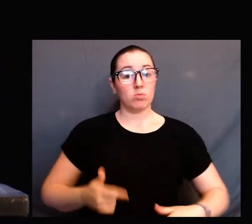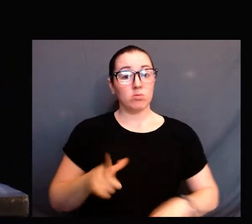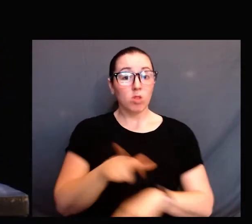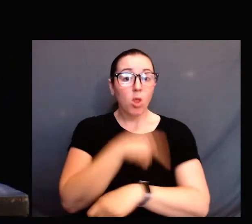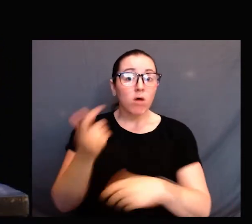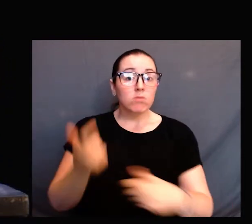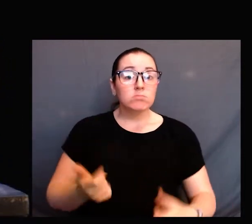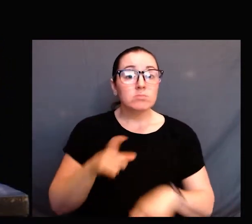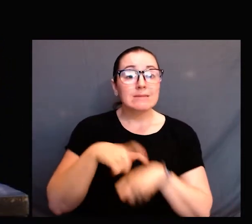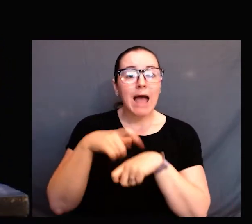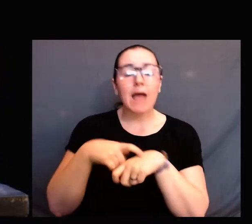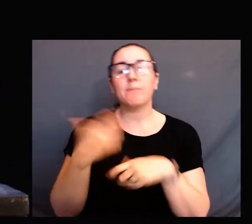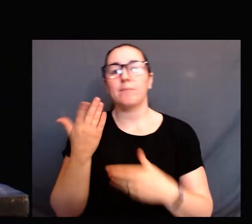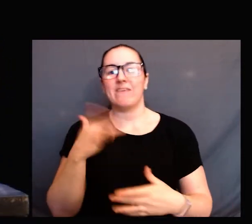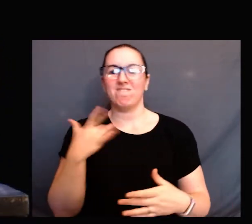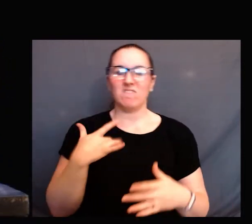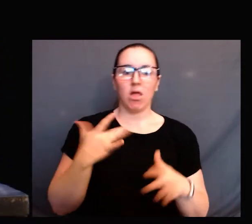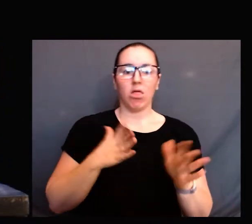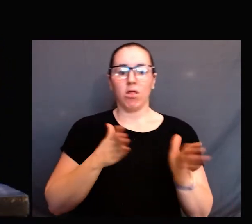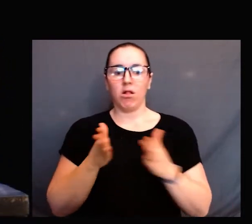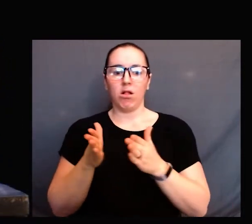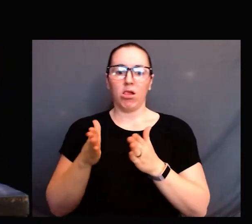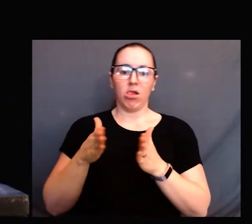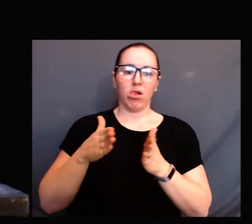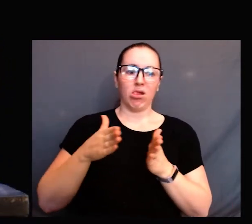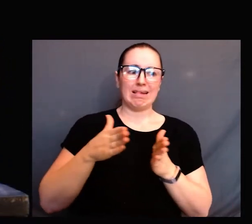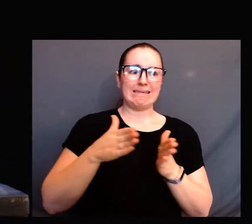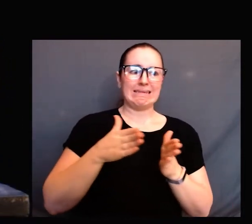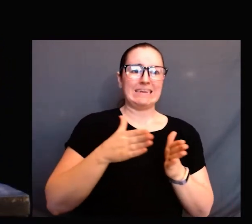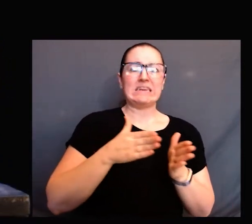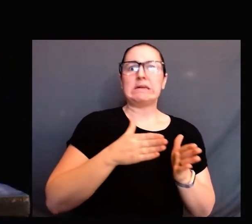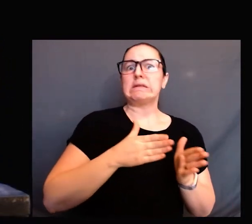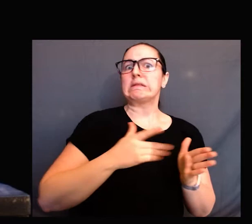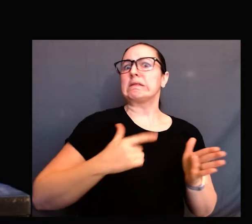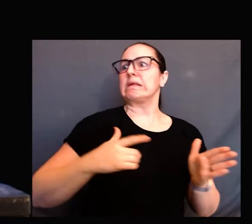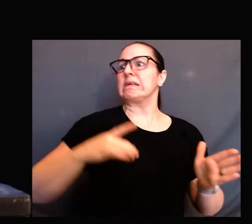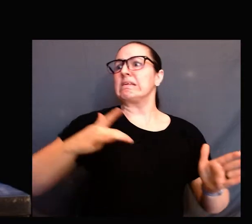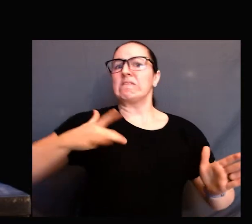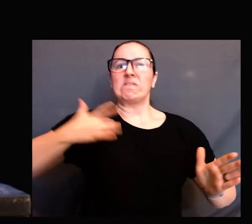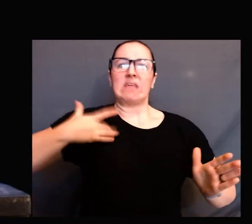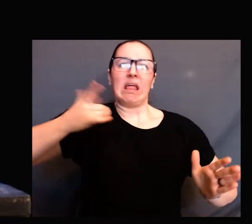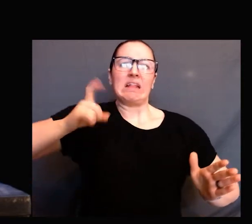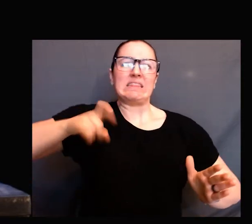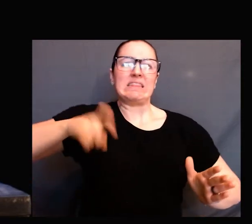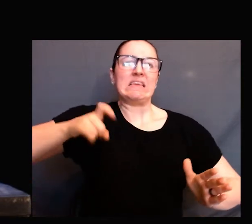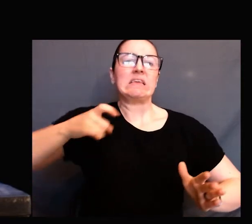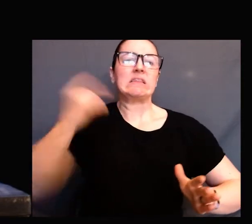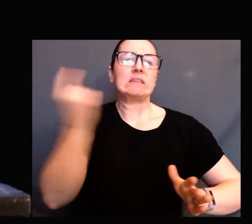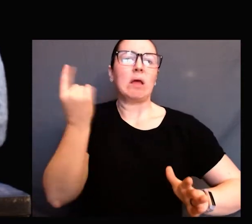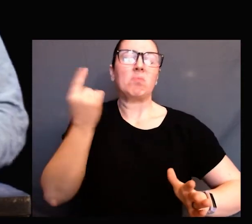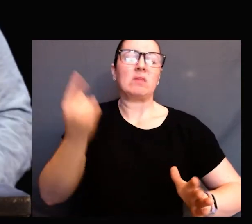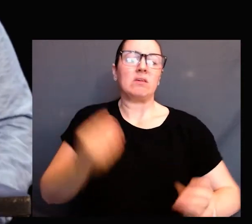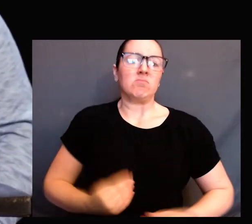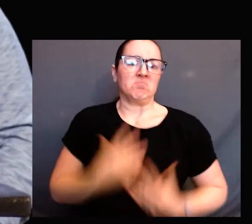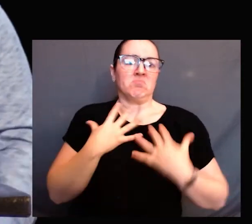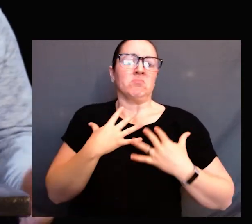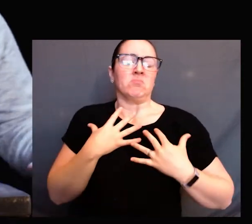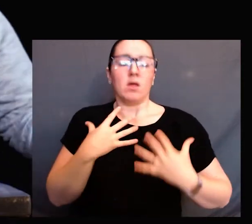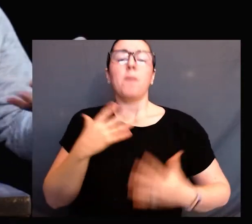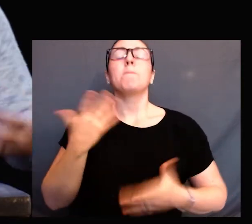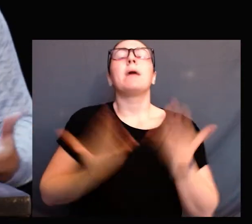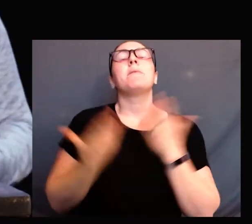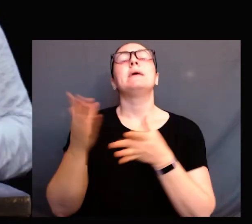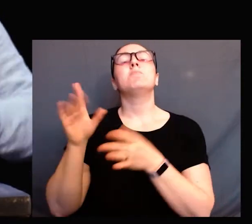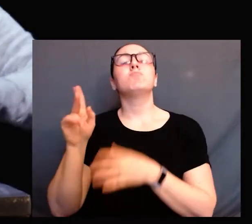if they find themselves a little bit going off the rails in their life and needing some extra pickup because they feel like they're heading for